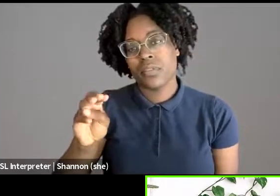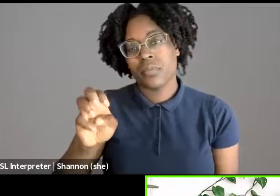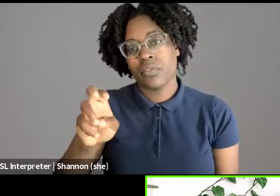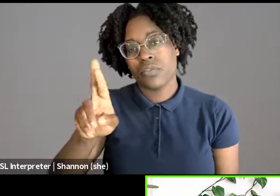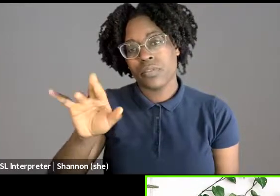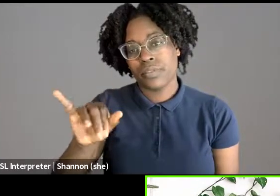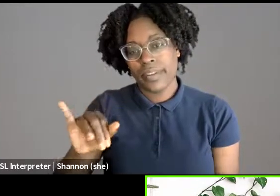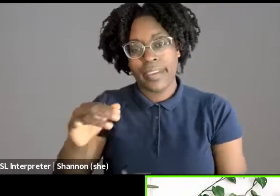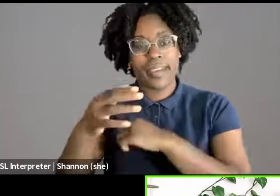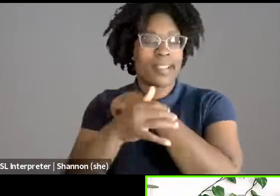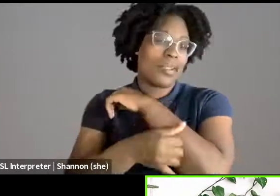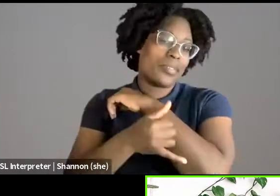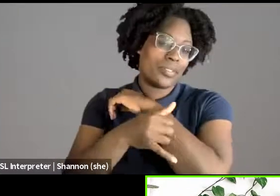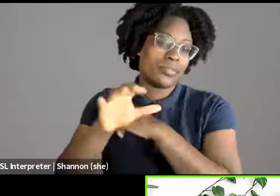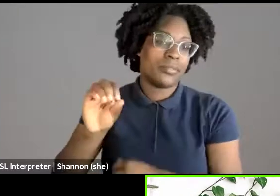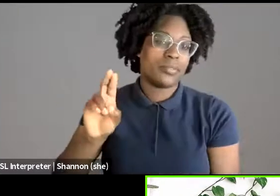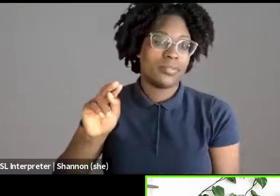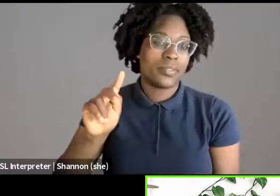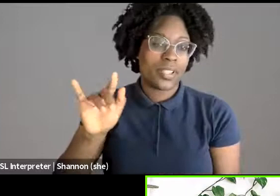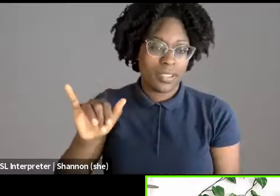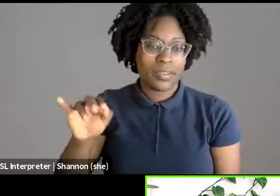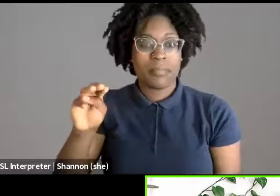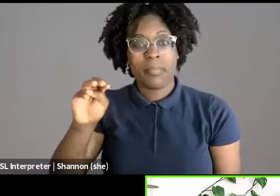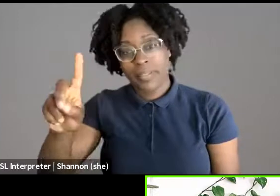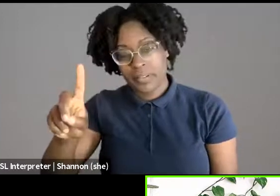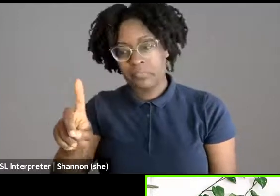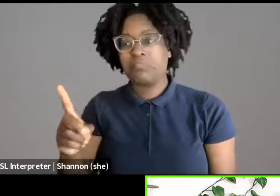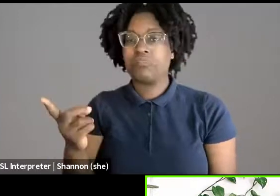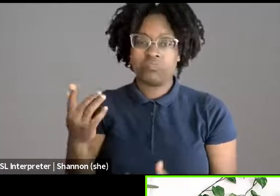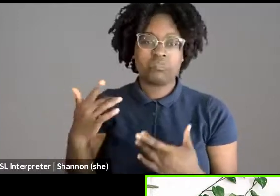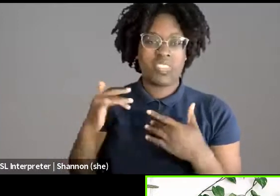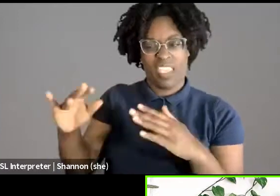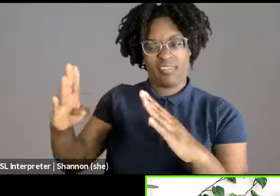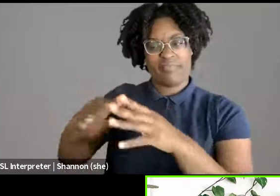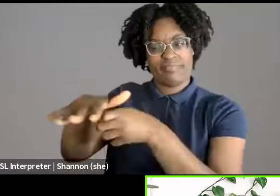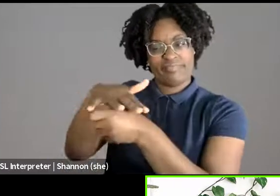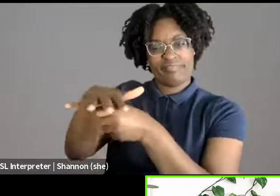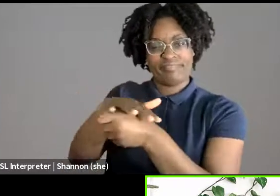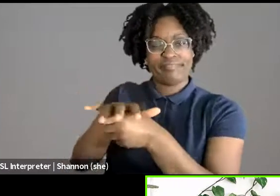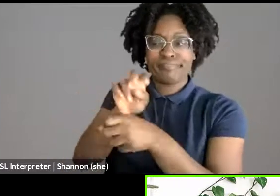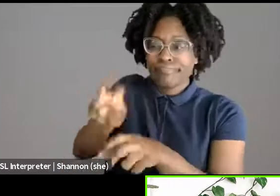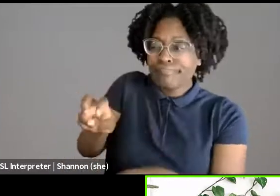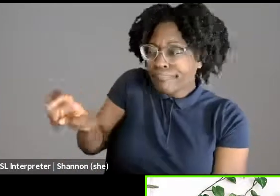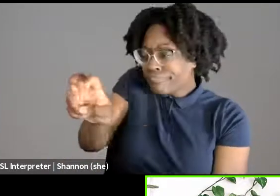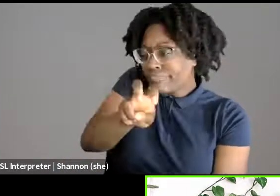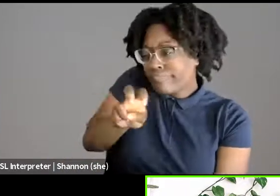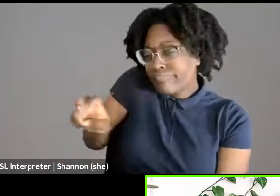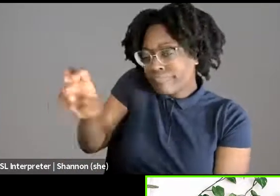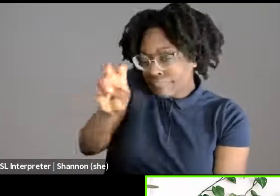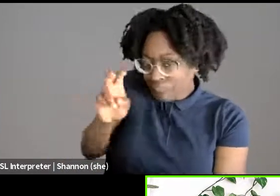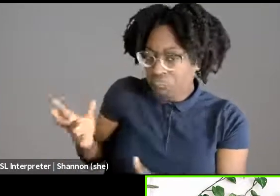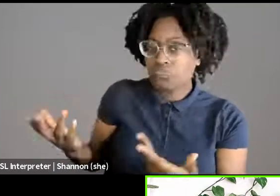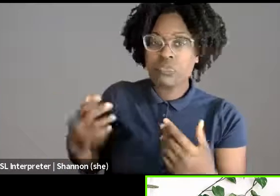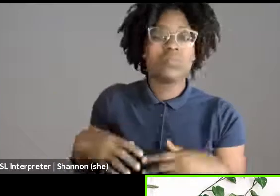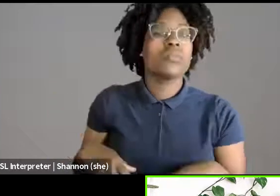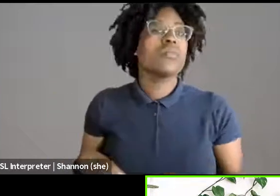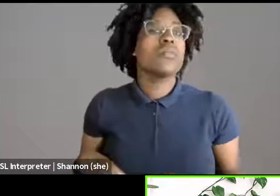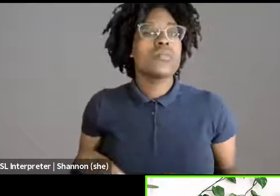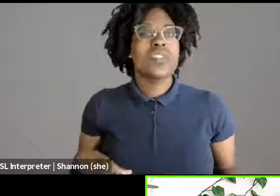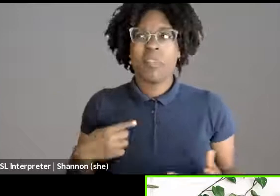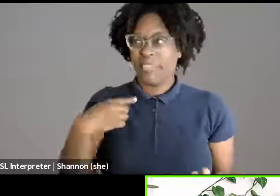lived anywhere at one address before uh, actually last year was